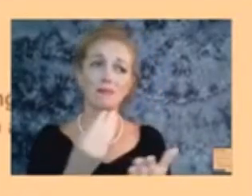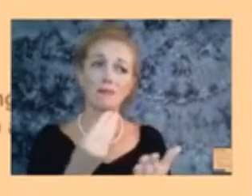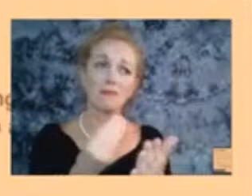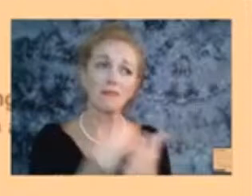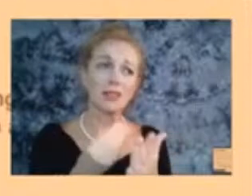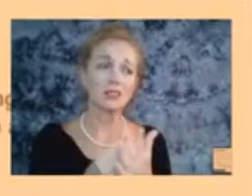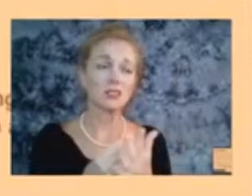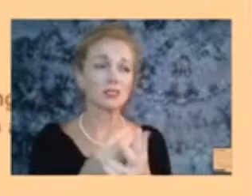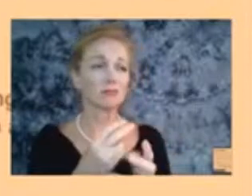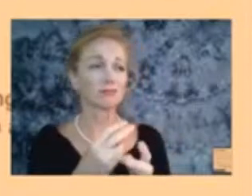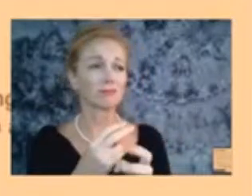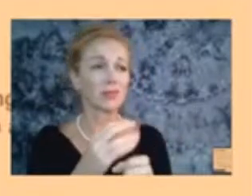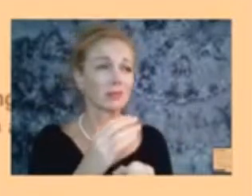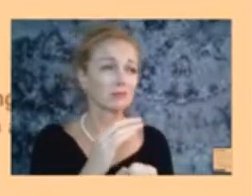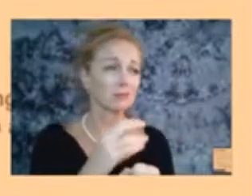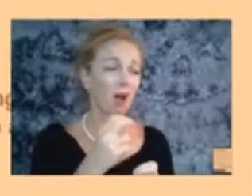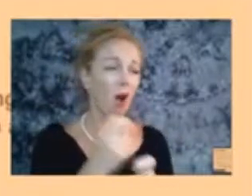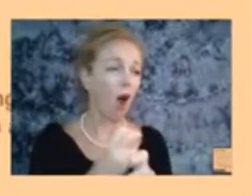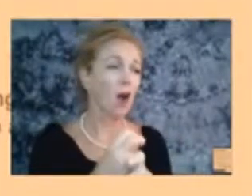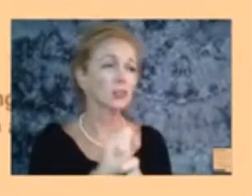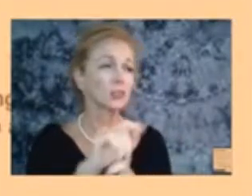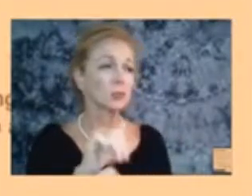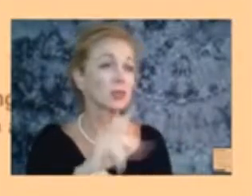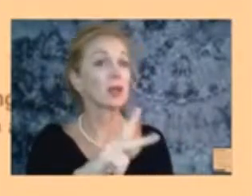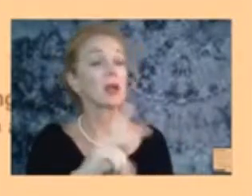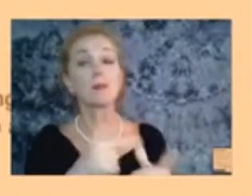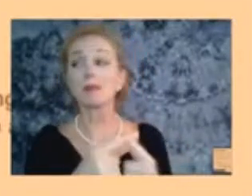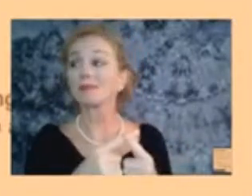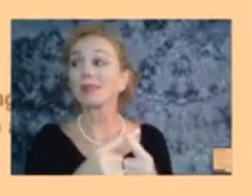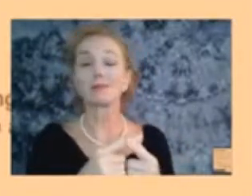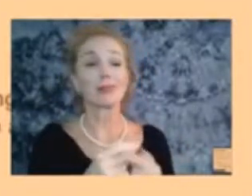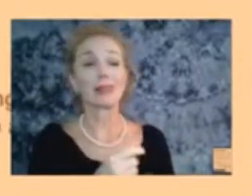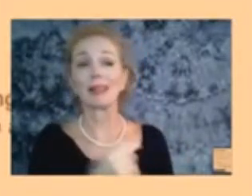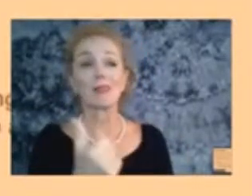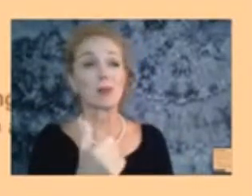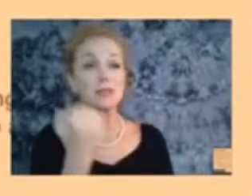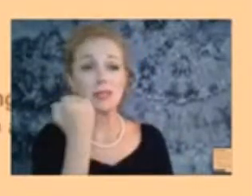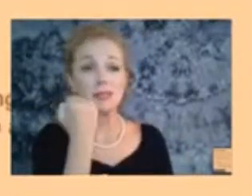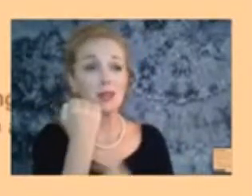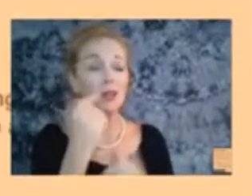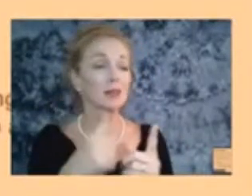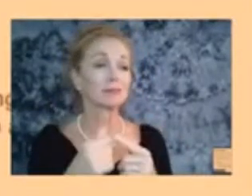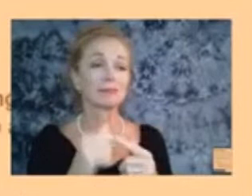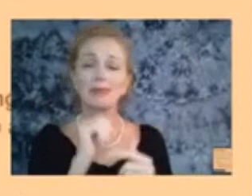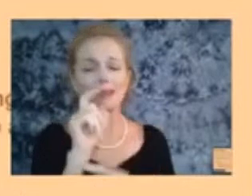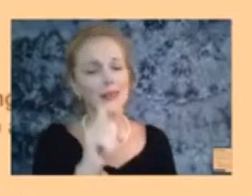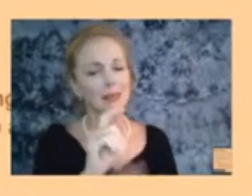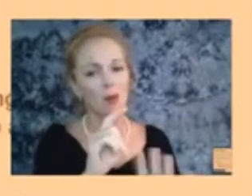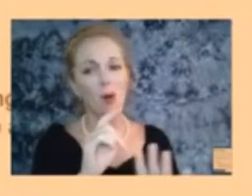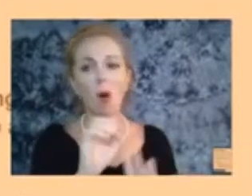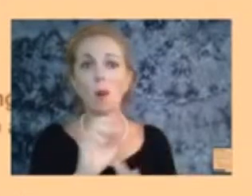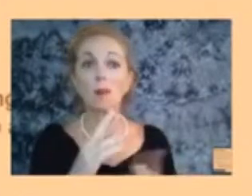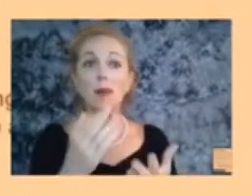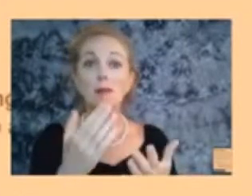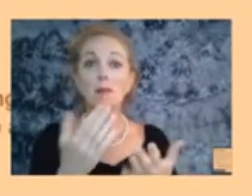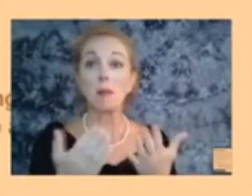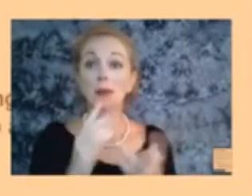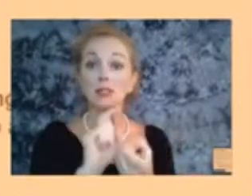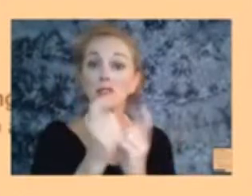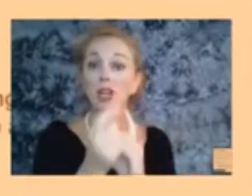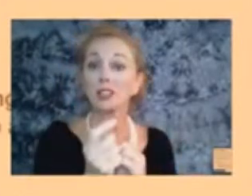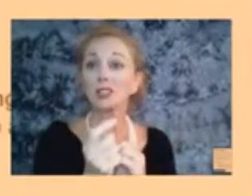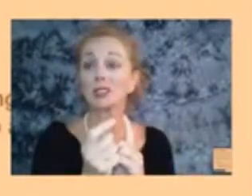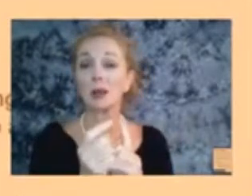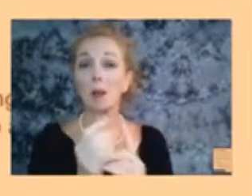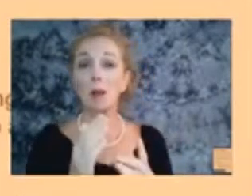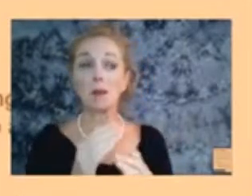want to just drop my dental. I've already had my cleaning. I don't need dental. I can do without it. Or maybe I need to make changes where I need to make sure that my kids are